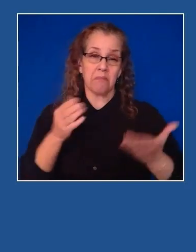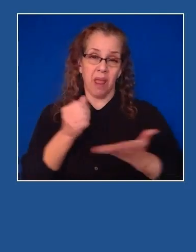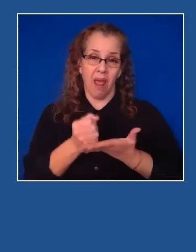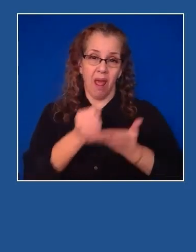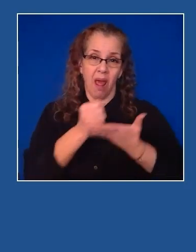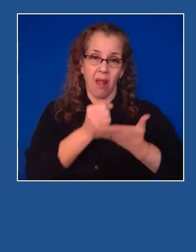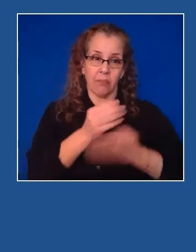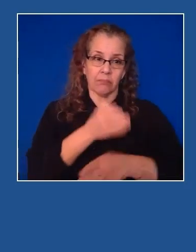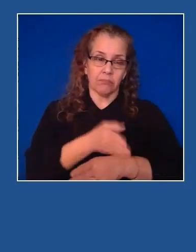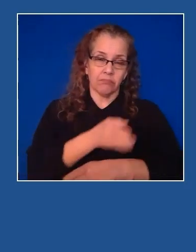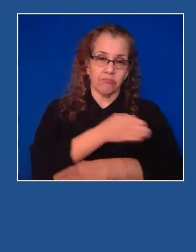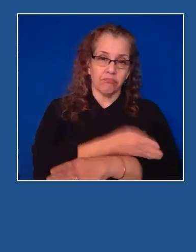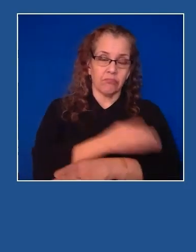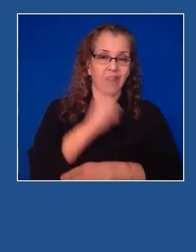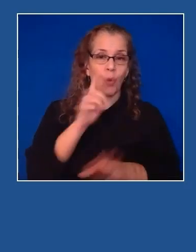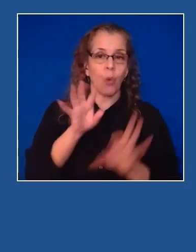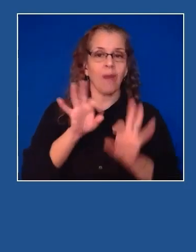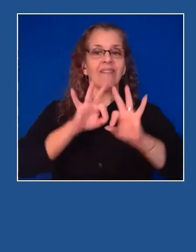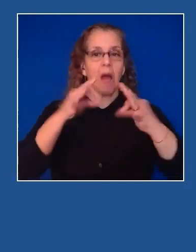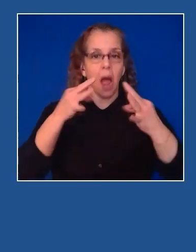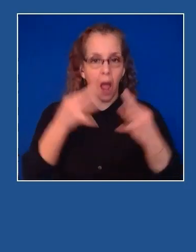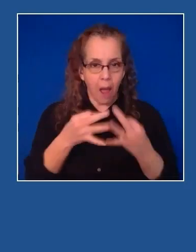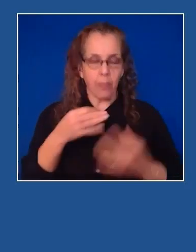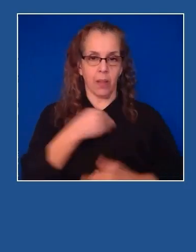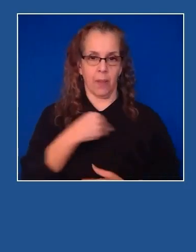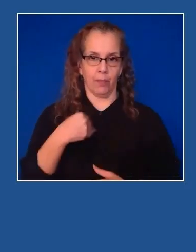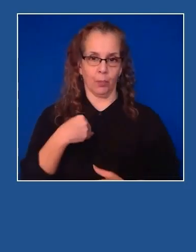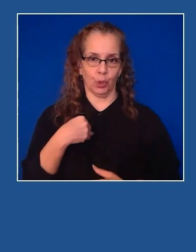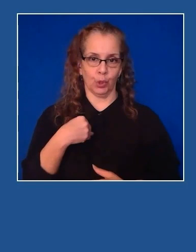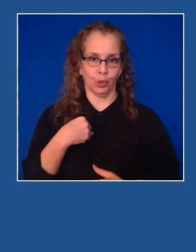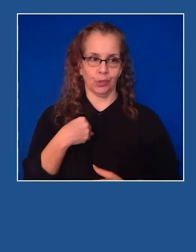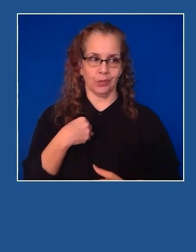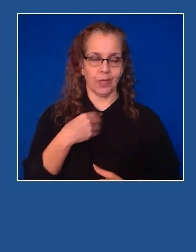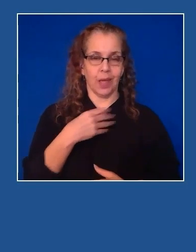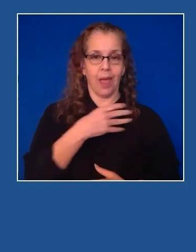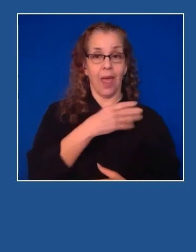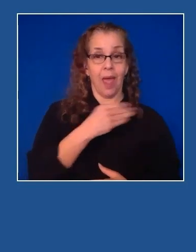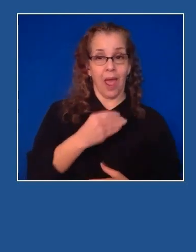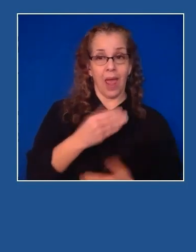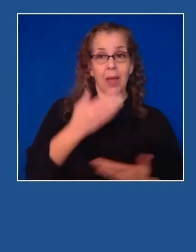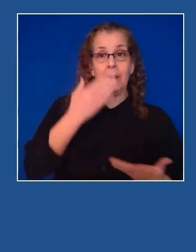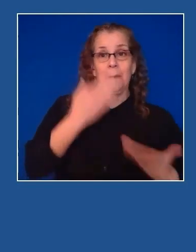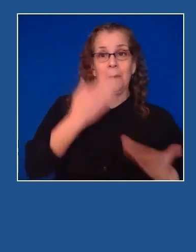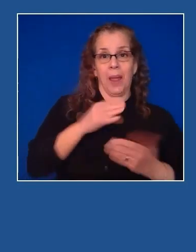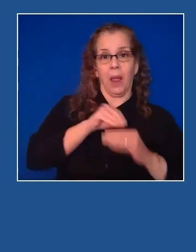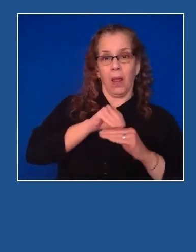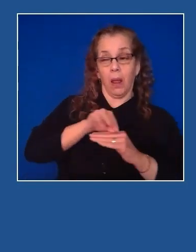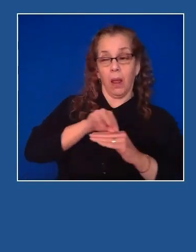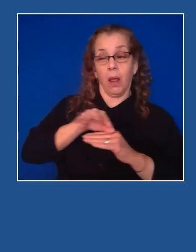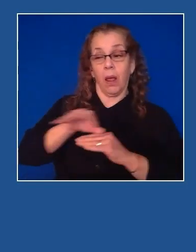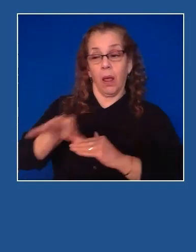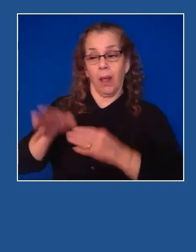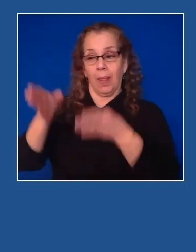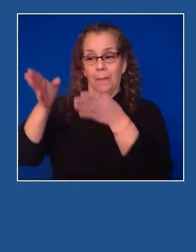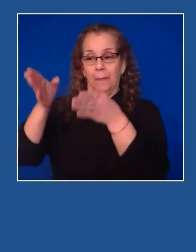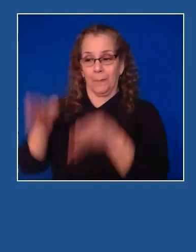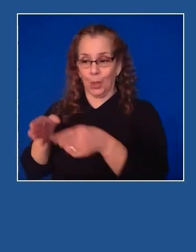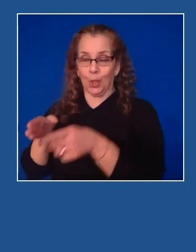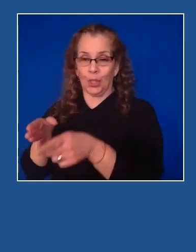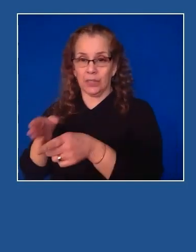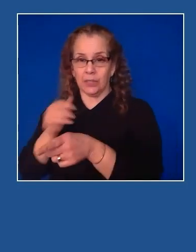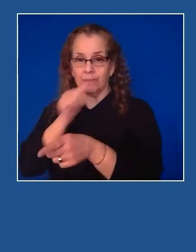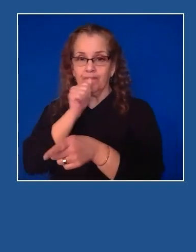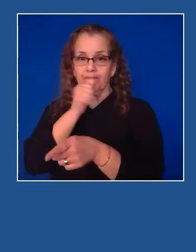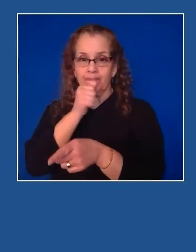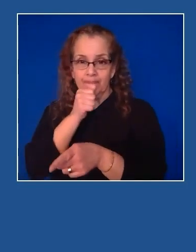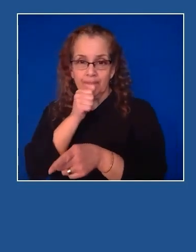family members, and of course, in turn, might make things much better for the person suffering with